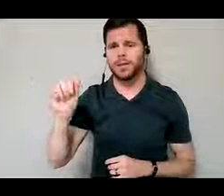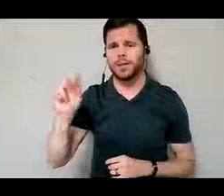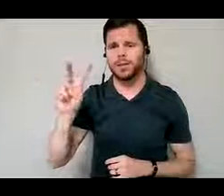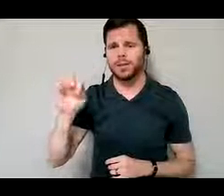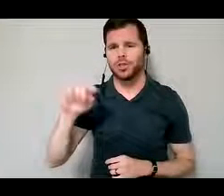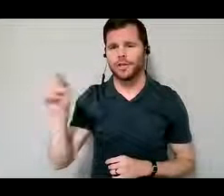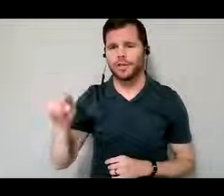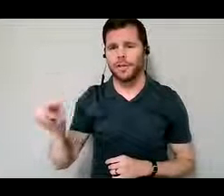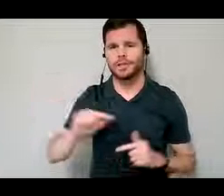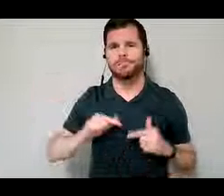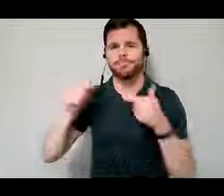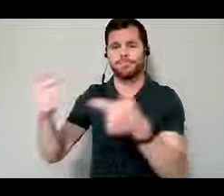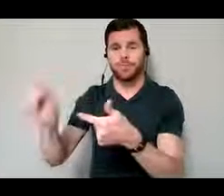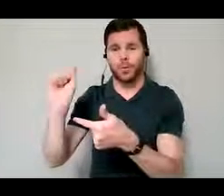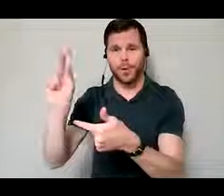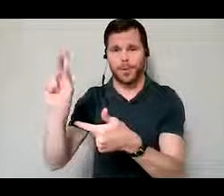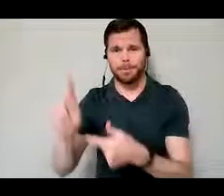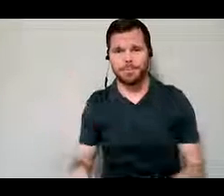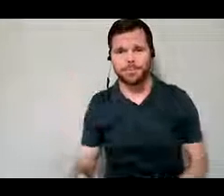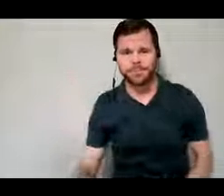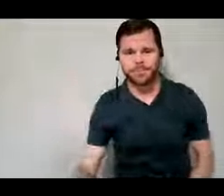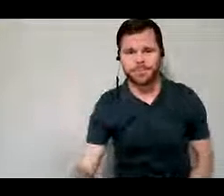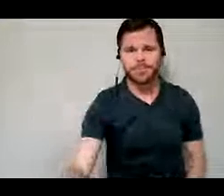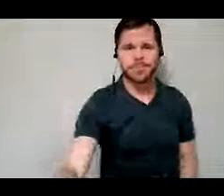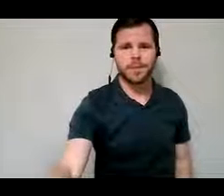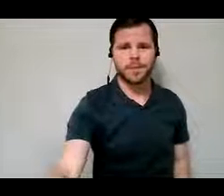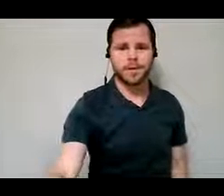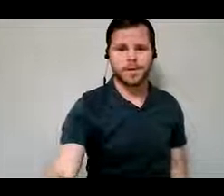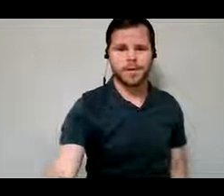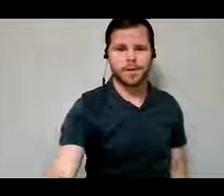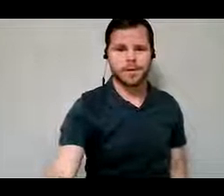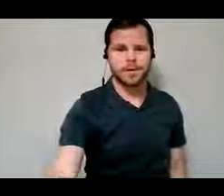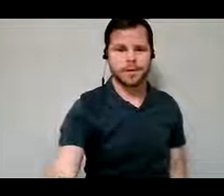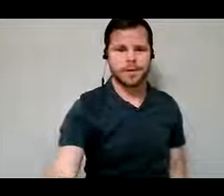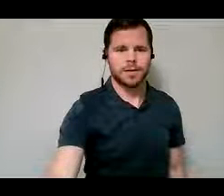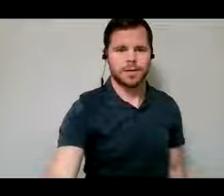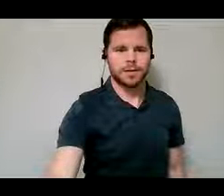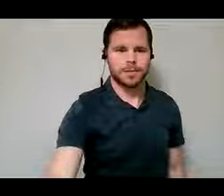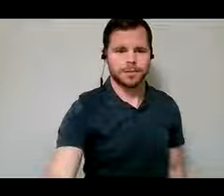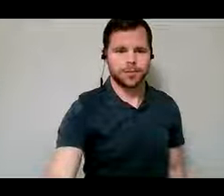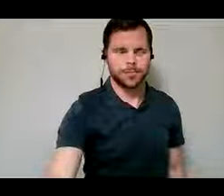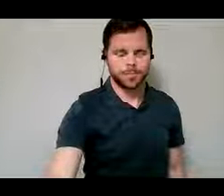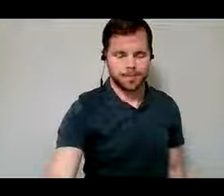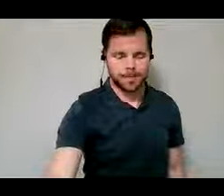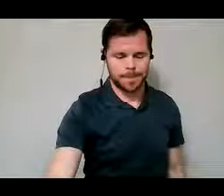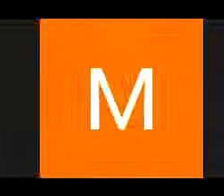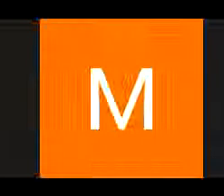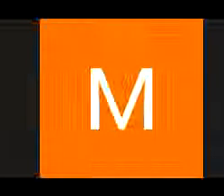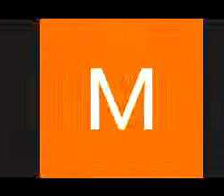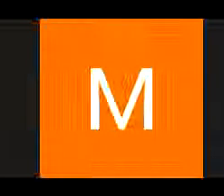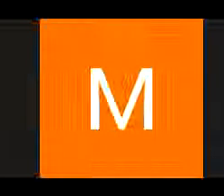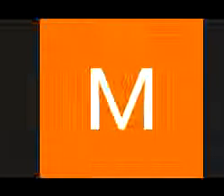student. Hi, everyone. My name is Marissa Maldonado, and I'm a school counseling graduate student at Point Loma